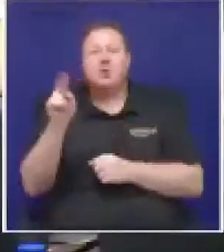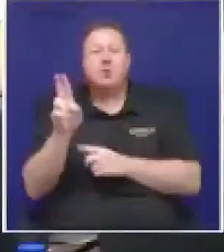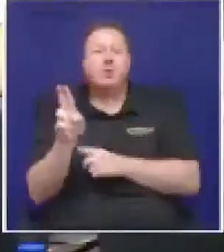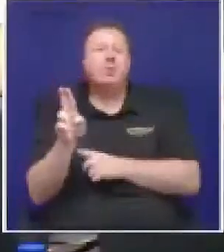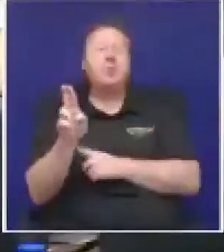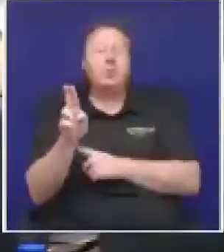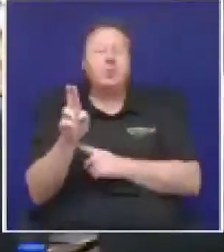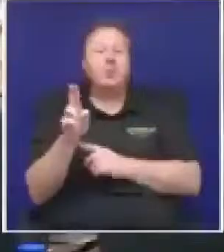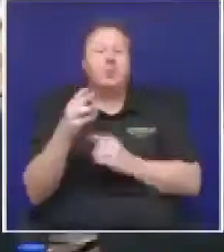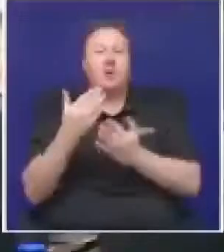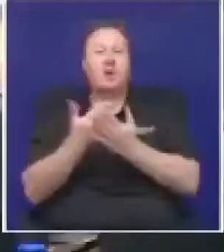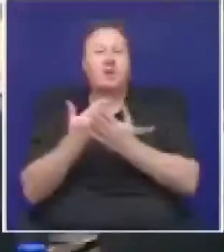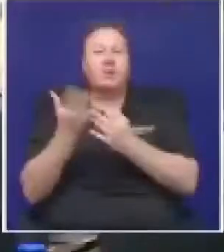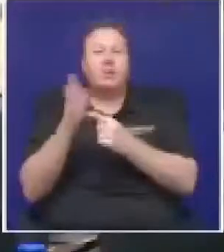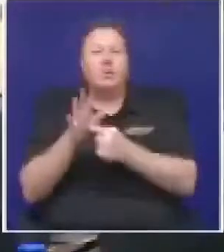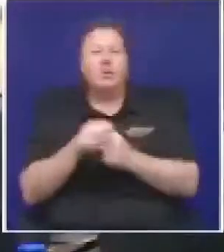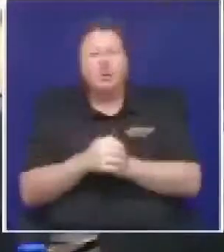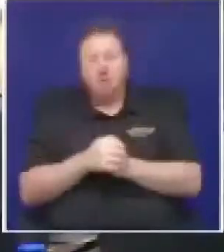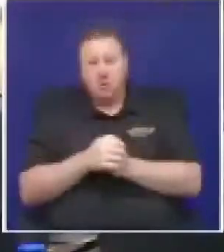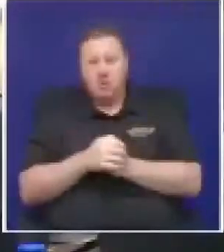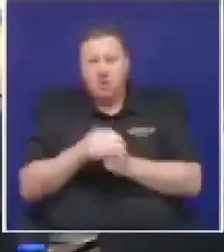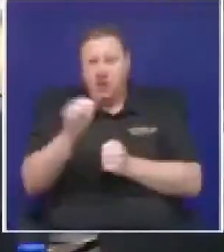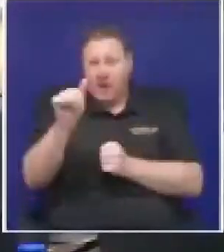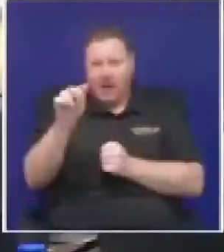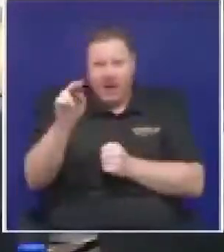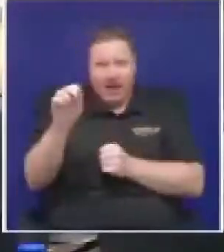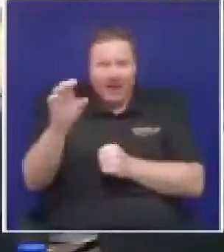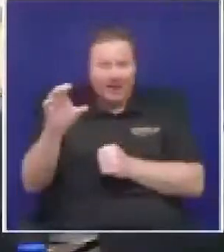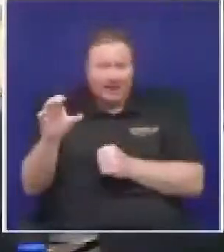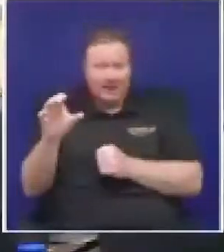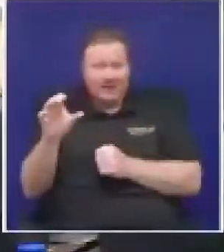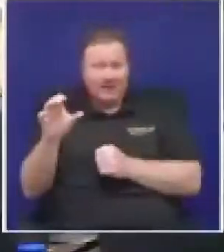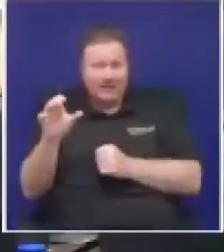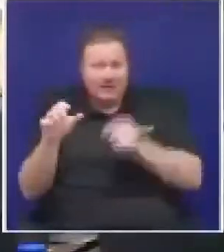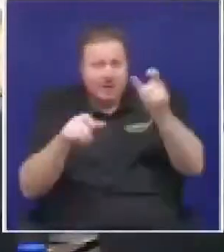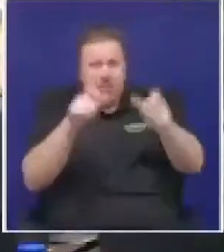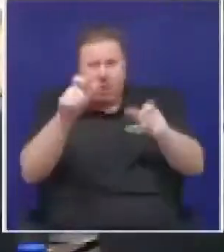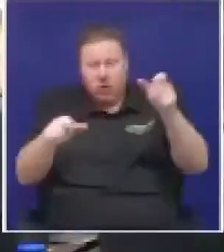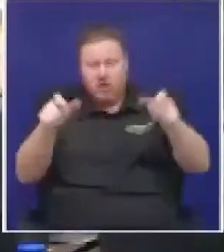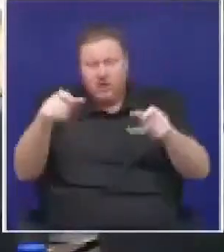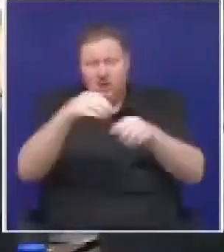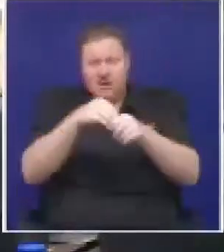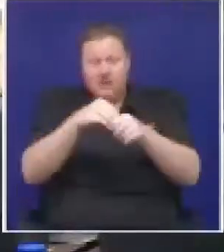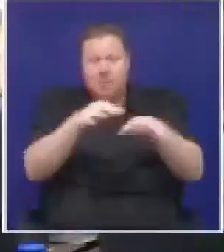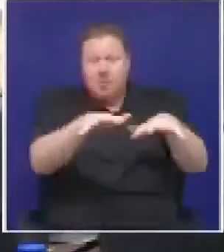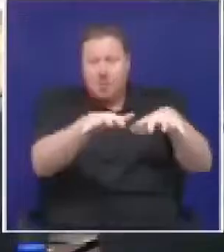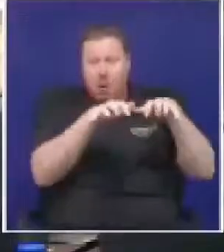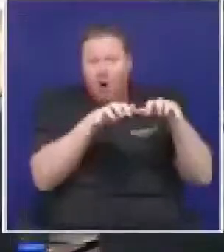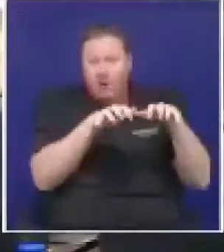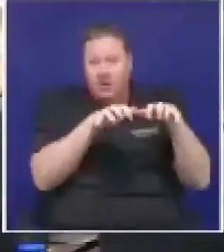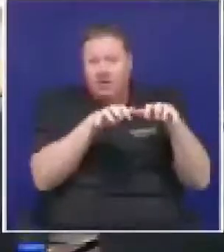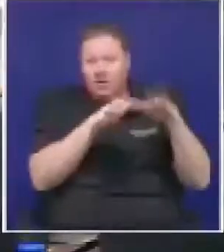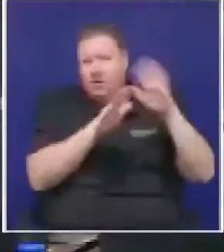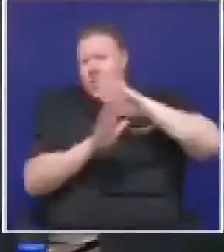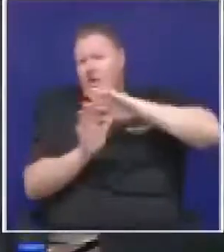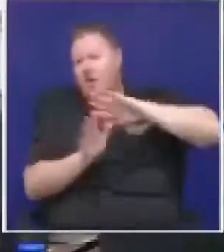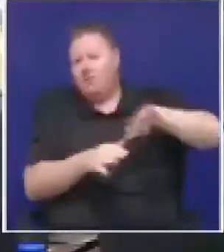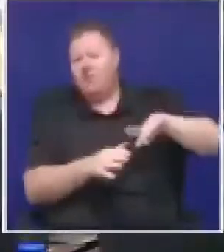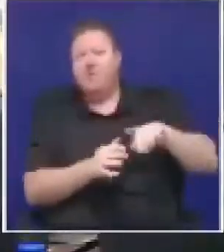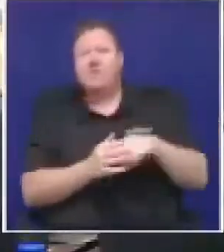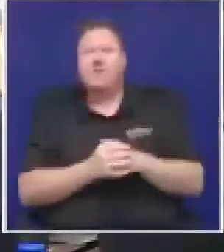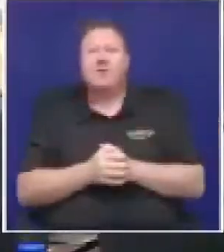and confirm whether, as ANC deployees in government and in parliament, have now abandoned this resolution in favor of the